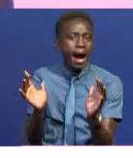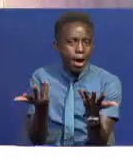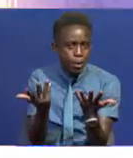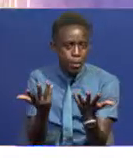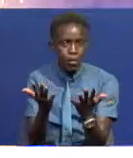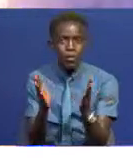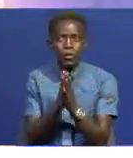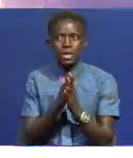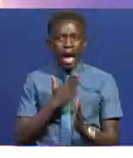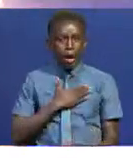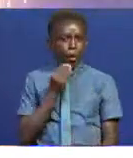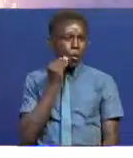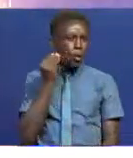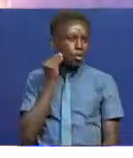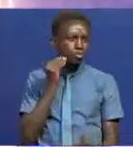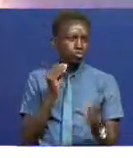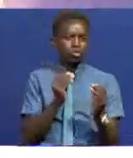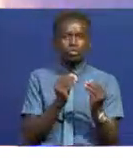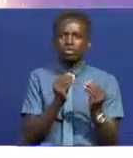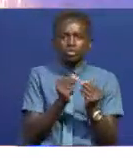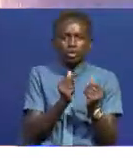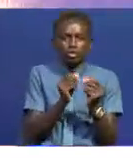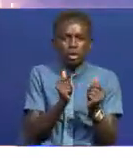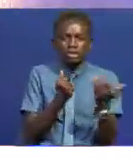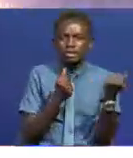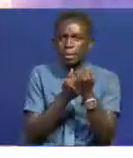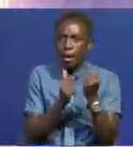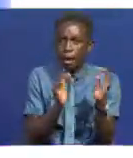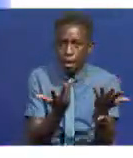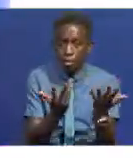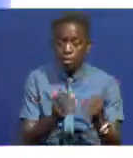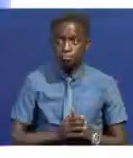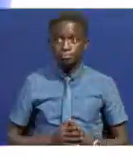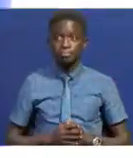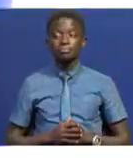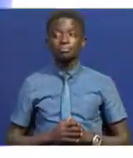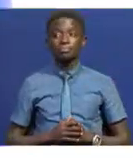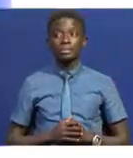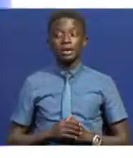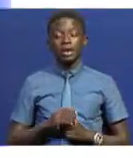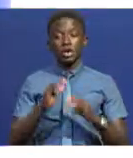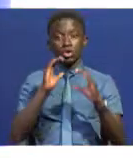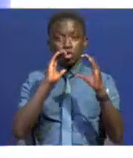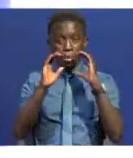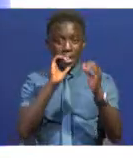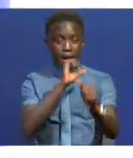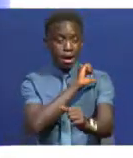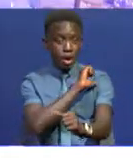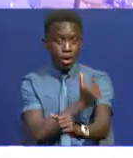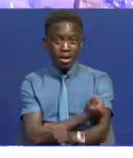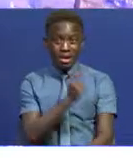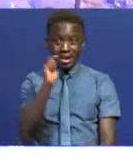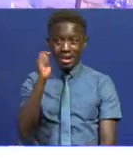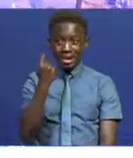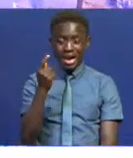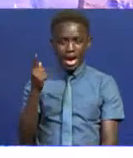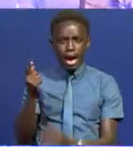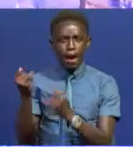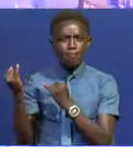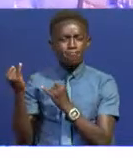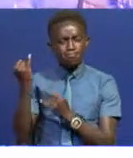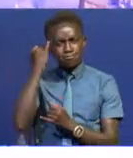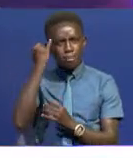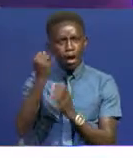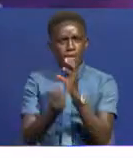solutions. To recognize excellence and innovation, the Communications Authority of Kenya has introduced a new category in the